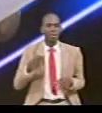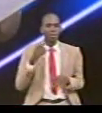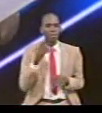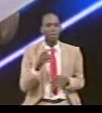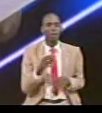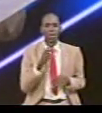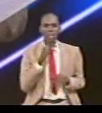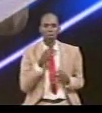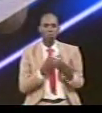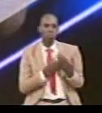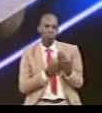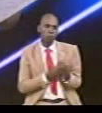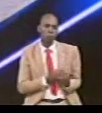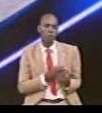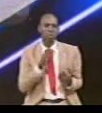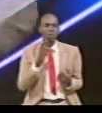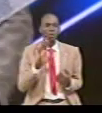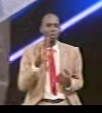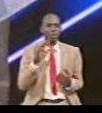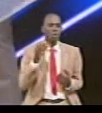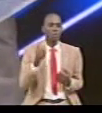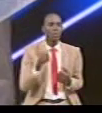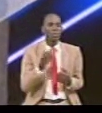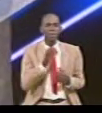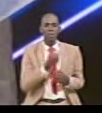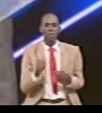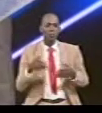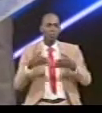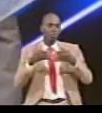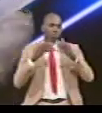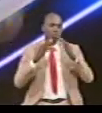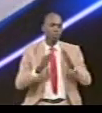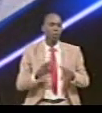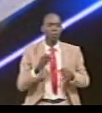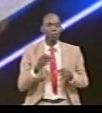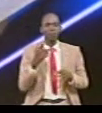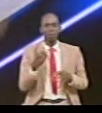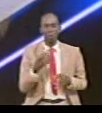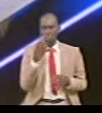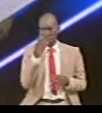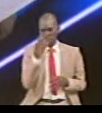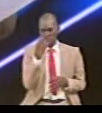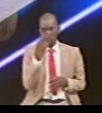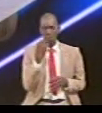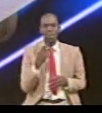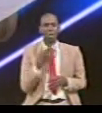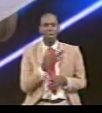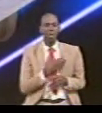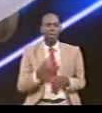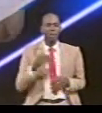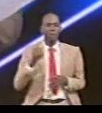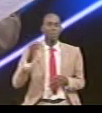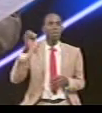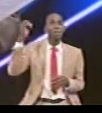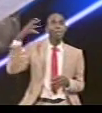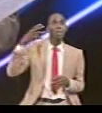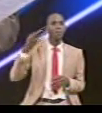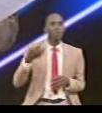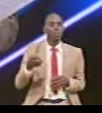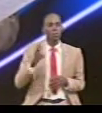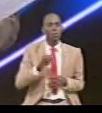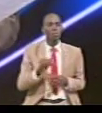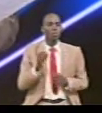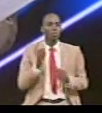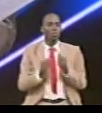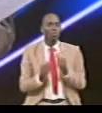art thyself a guide of the blind, and a light of them which are